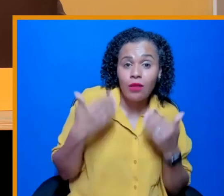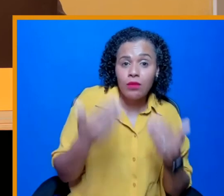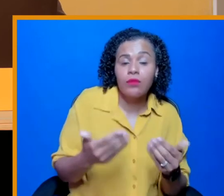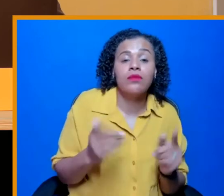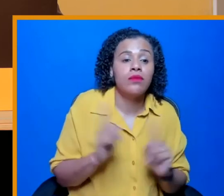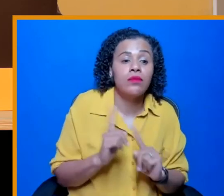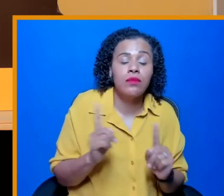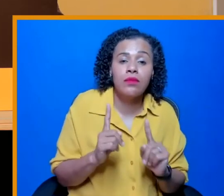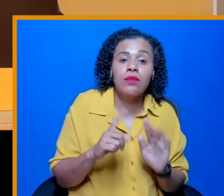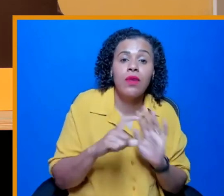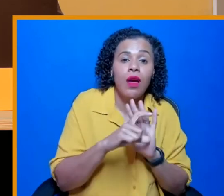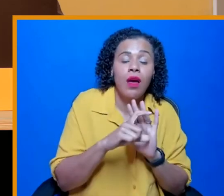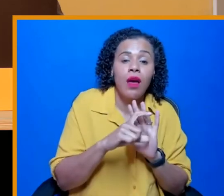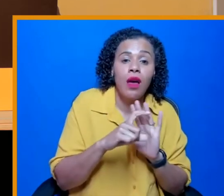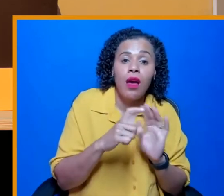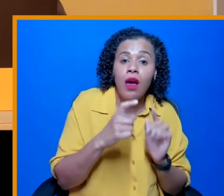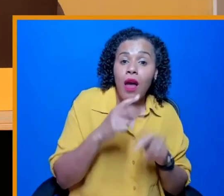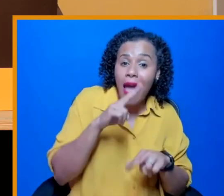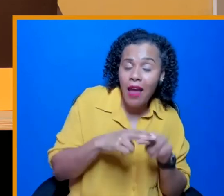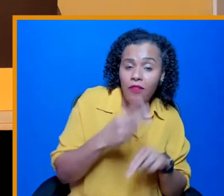item F31,